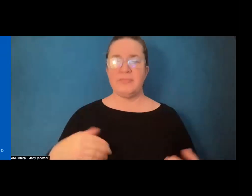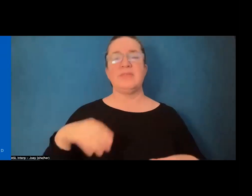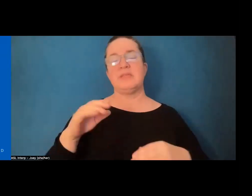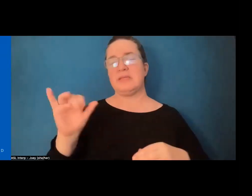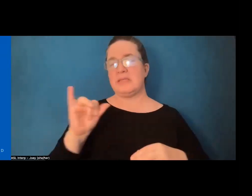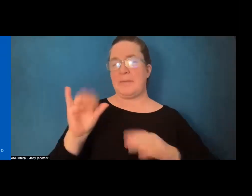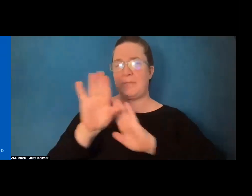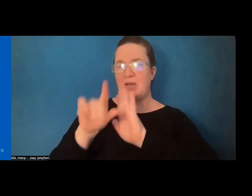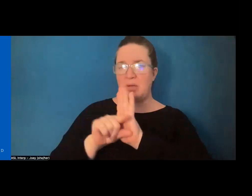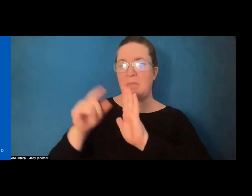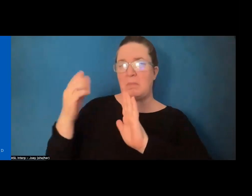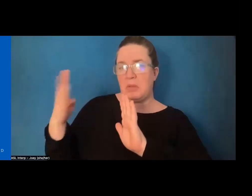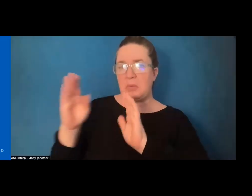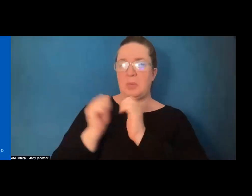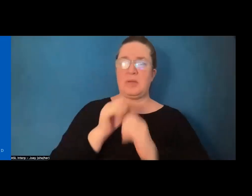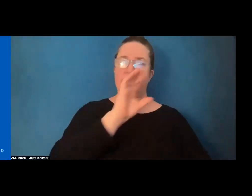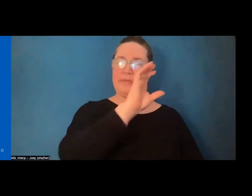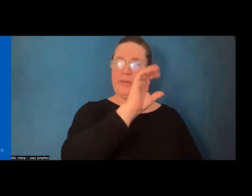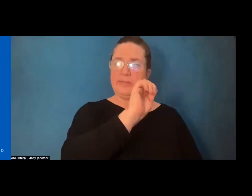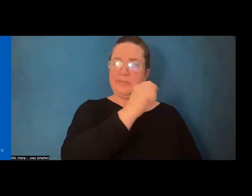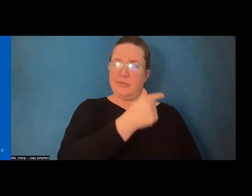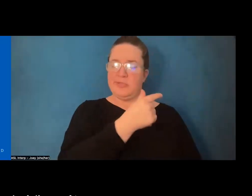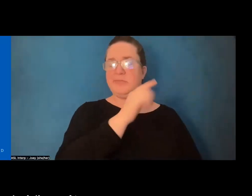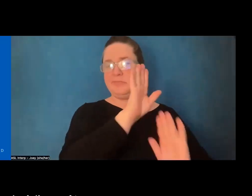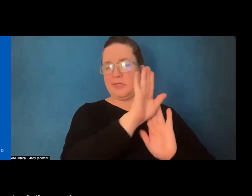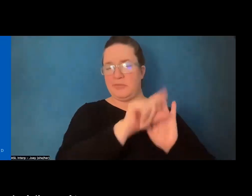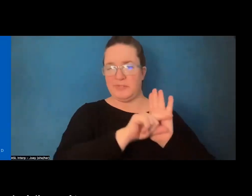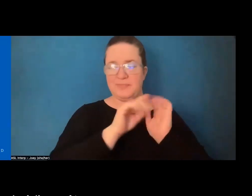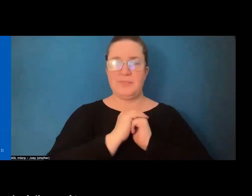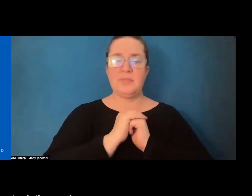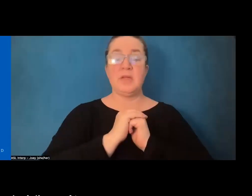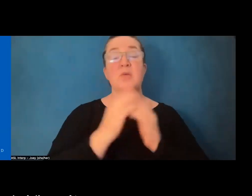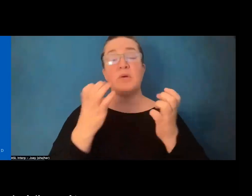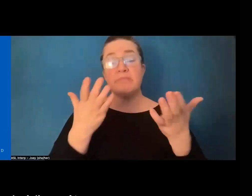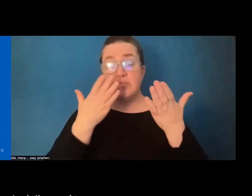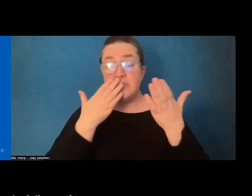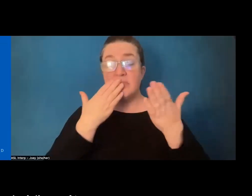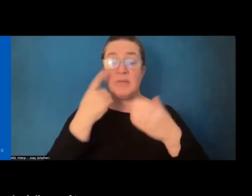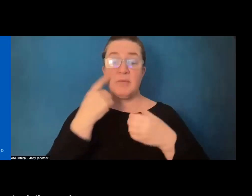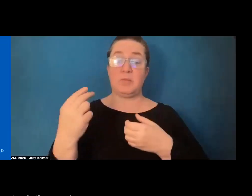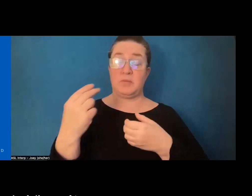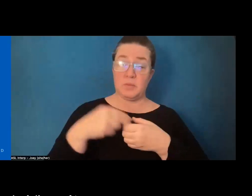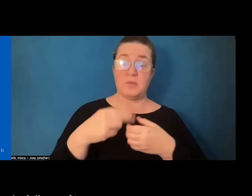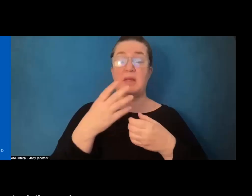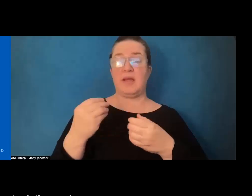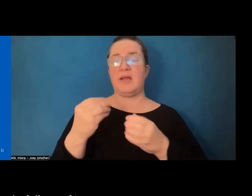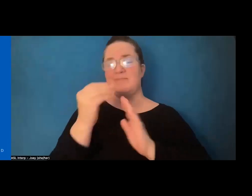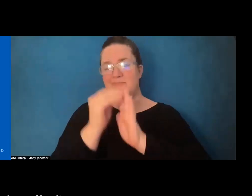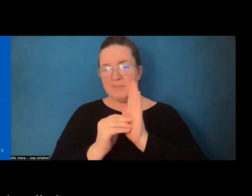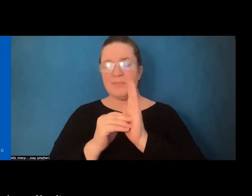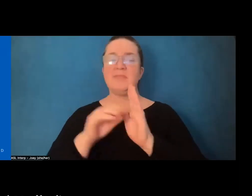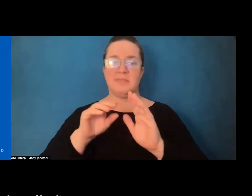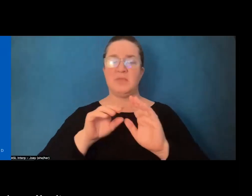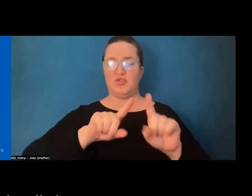back. I want to thank everyone to begin with for taking the time to complete the survey, and also just for joining us